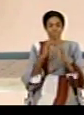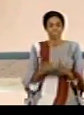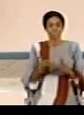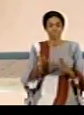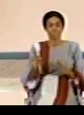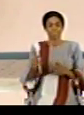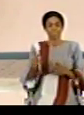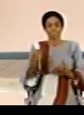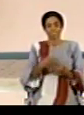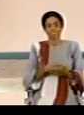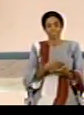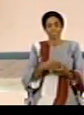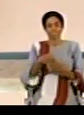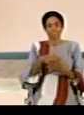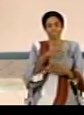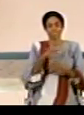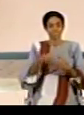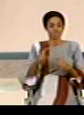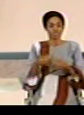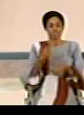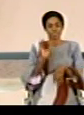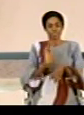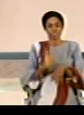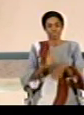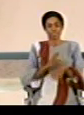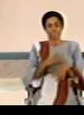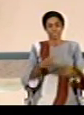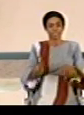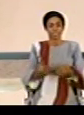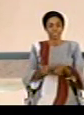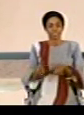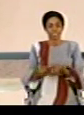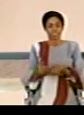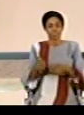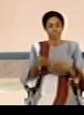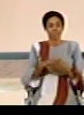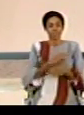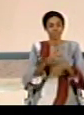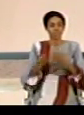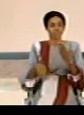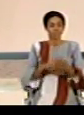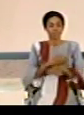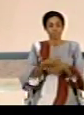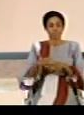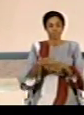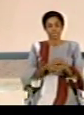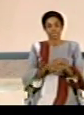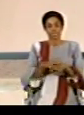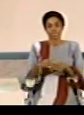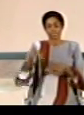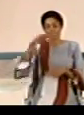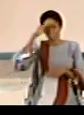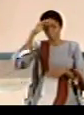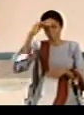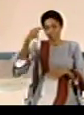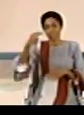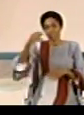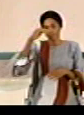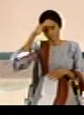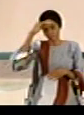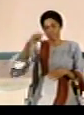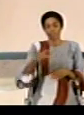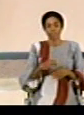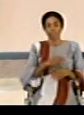churches, leaders of various churches, are there, as well as all businessmen and professionals. You are all